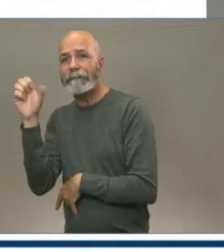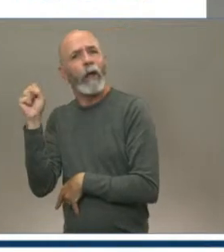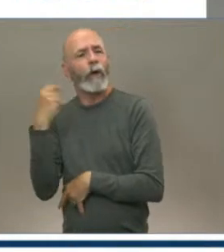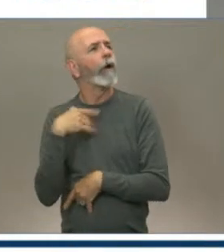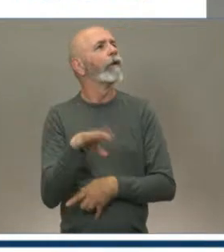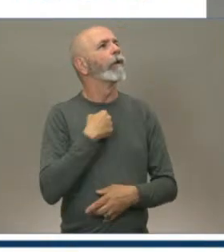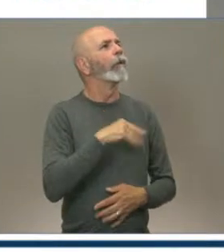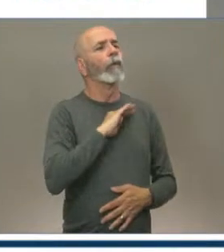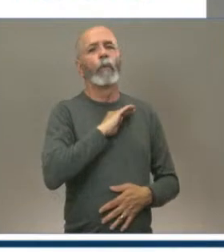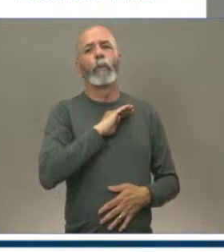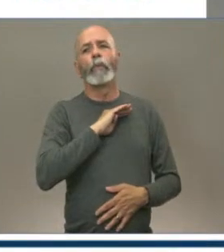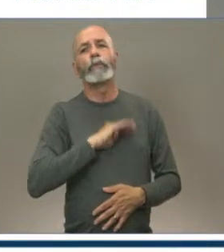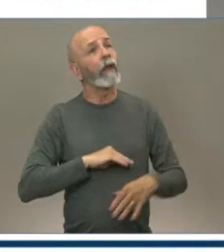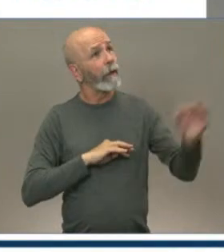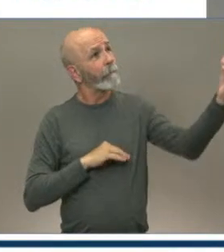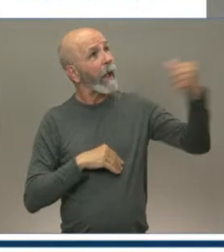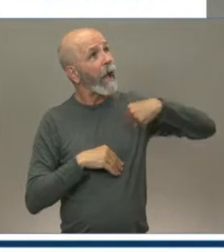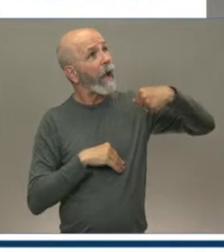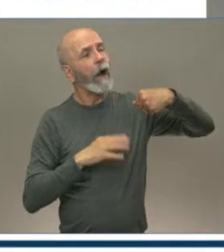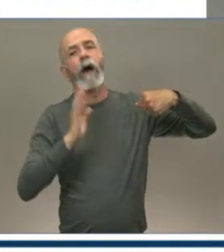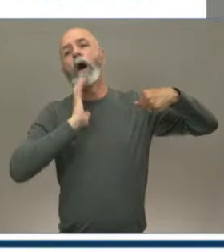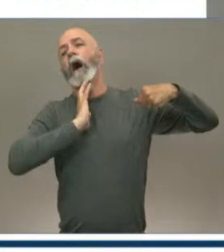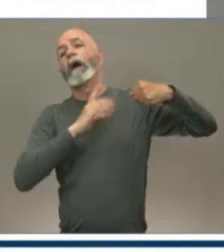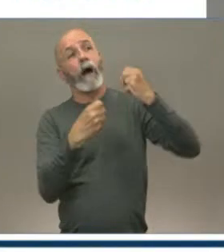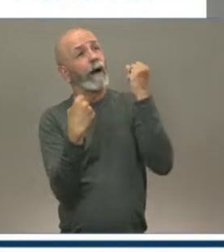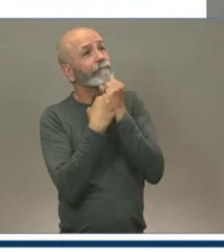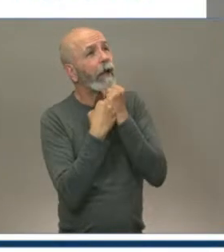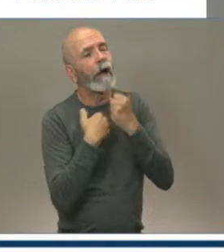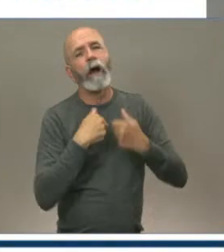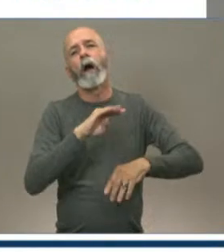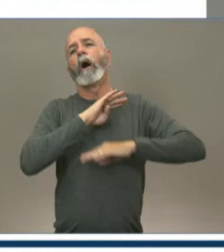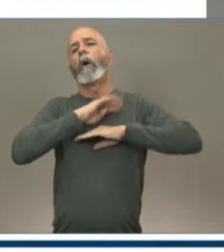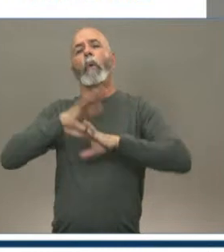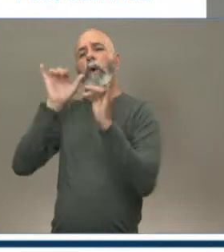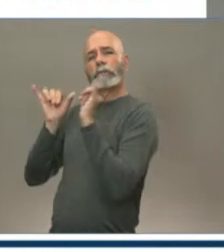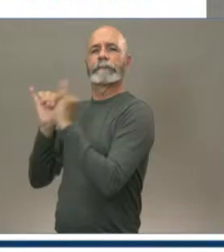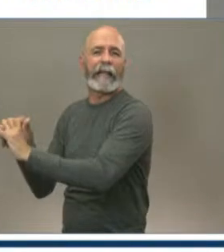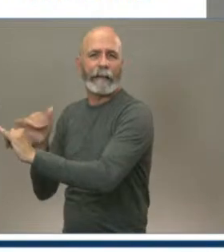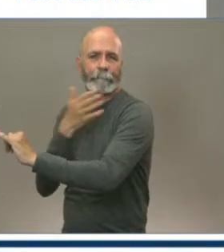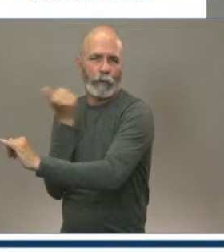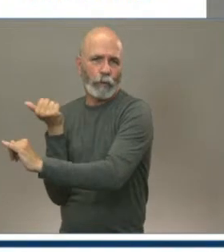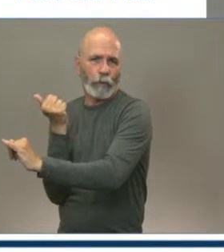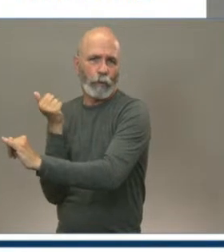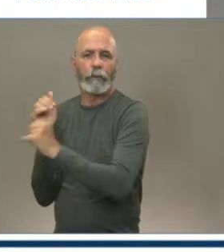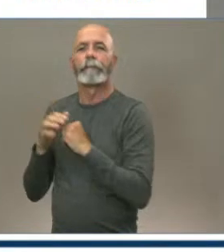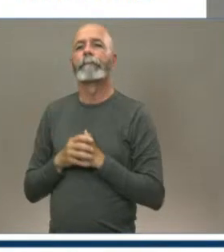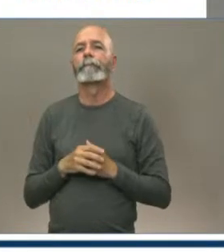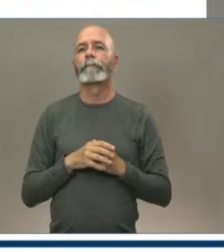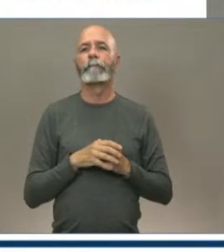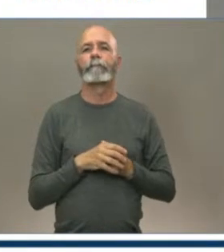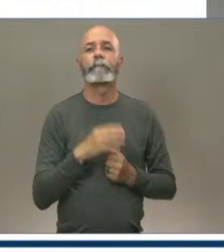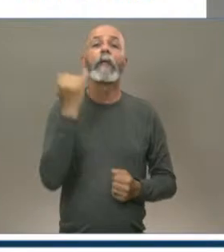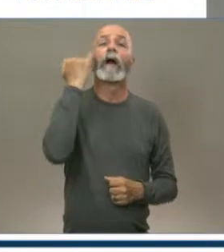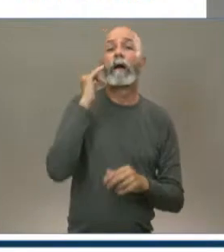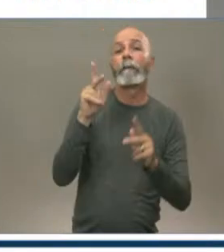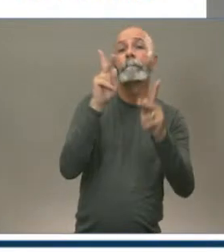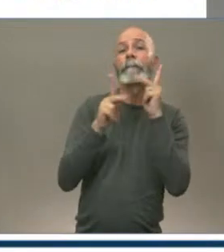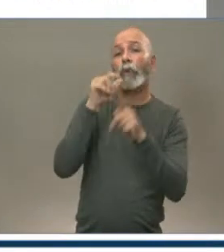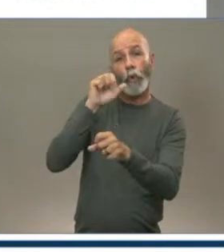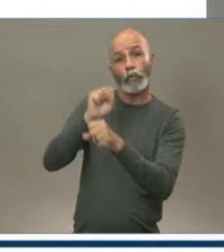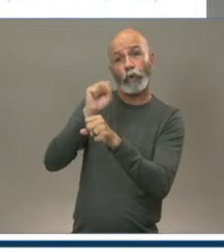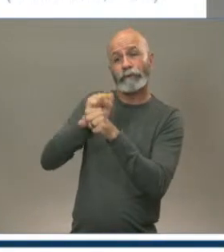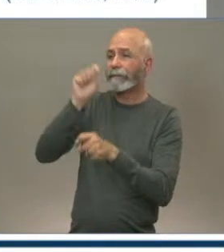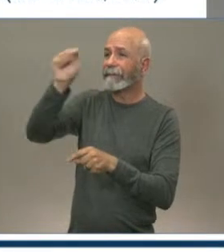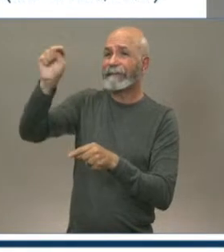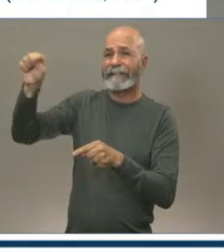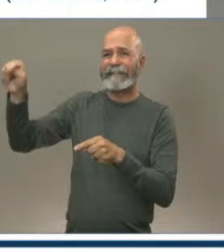Workplaces have become major contributors to COVID-19 transmission, and we all need to work together to stay